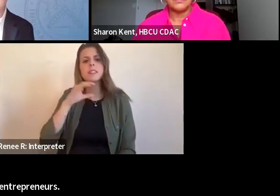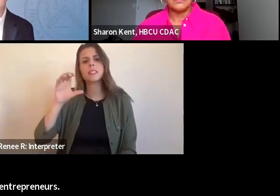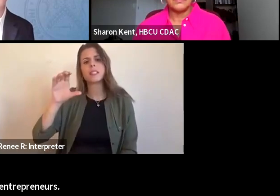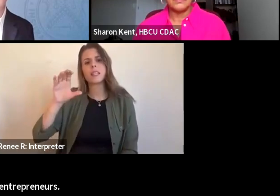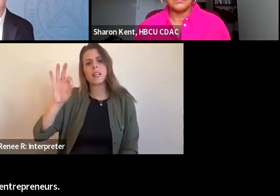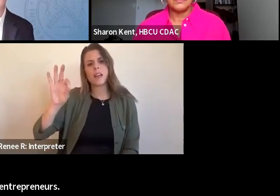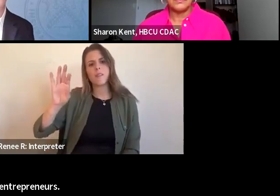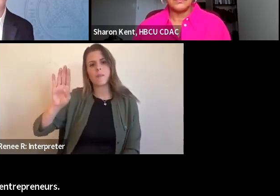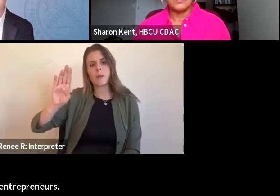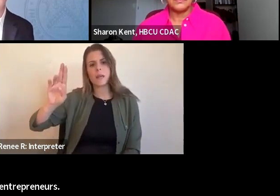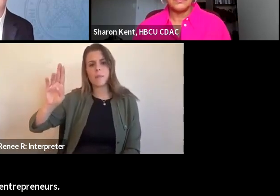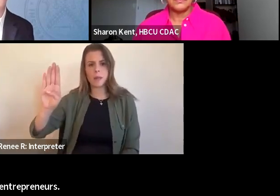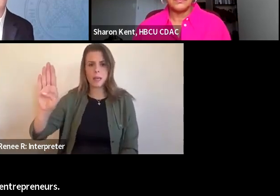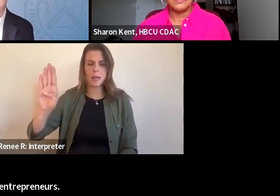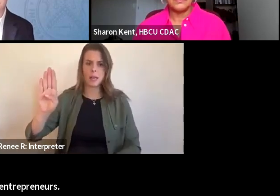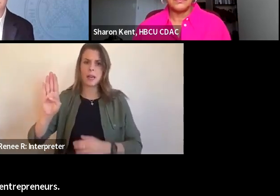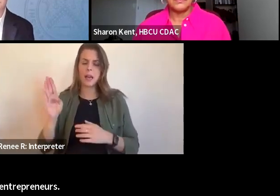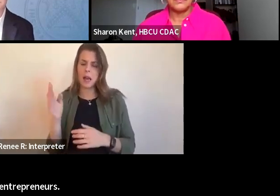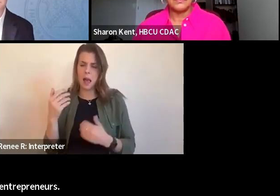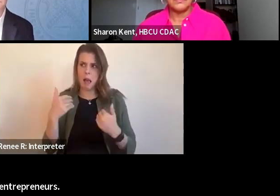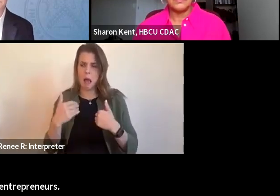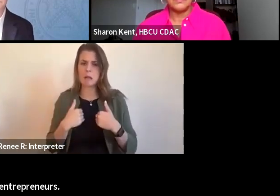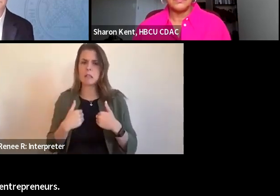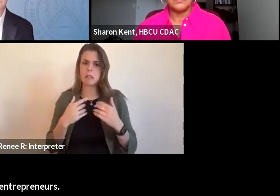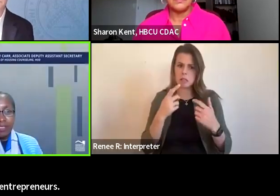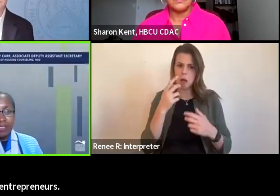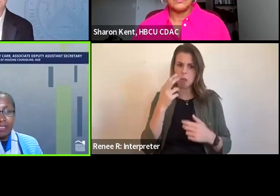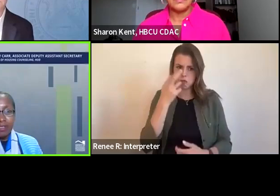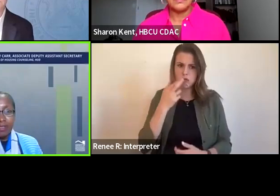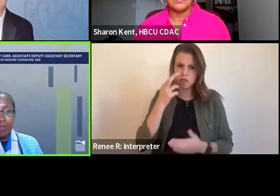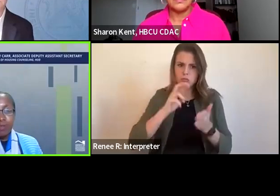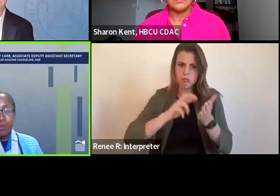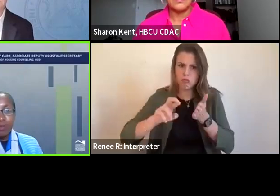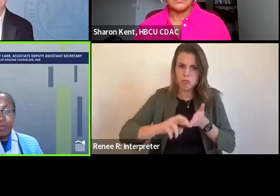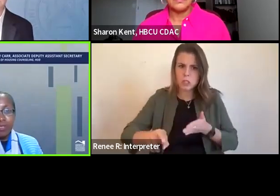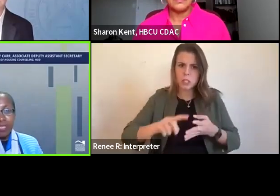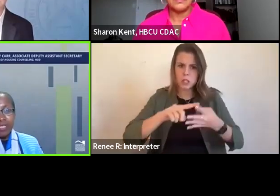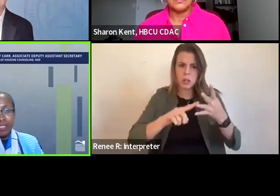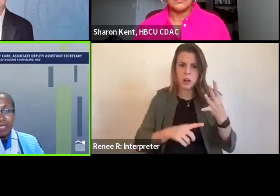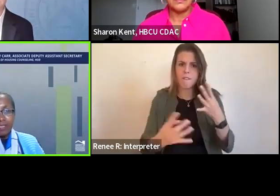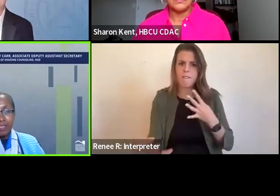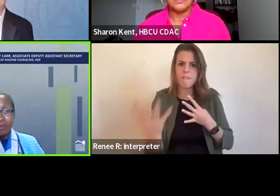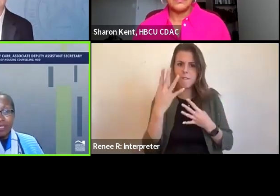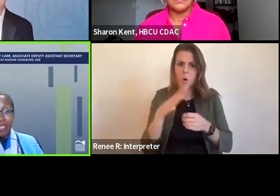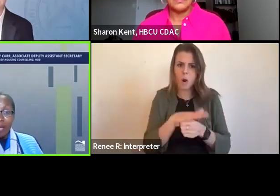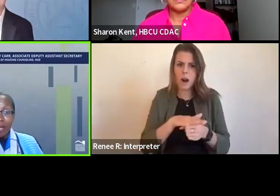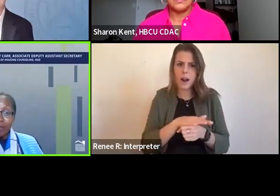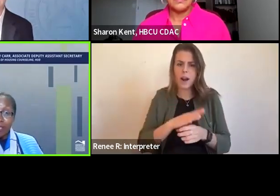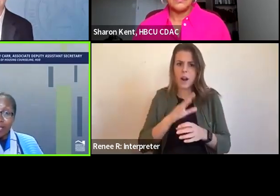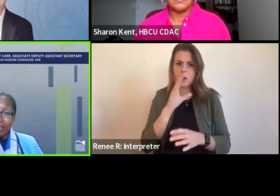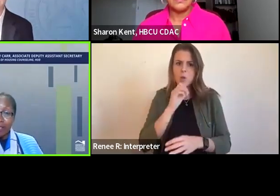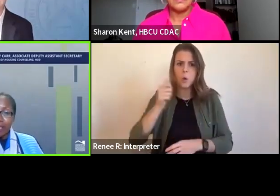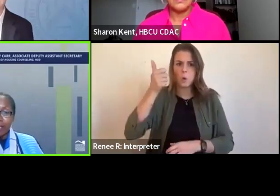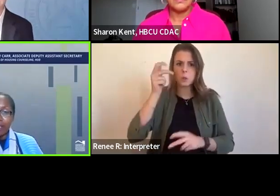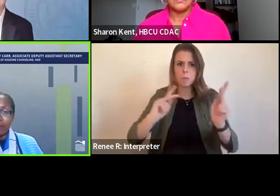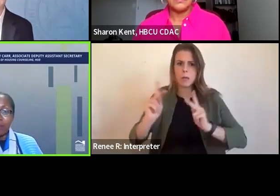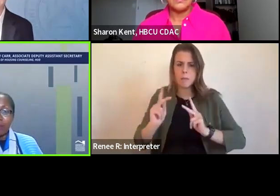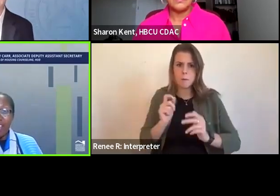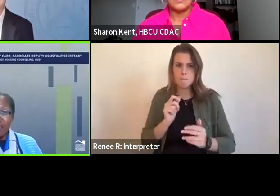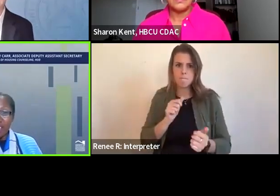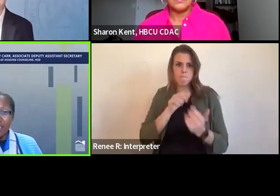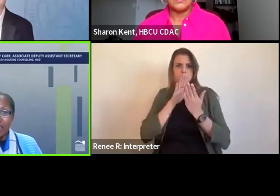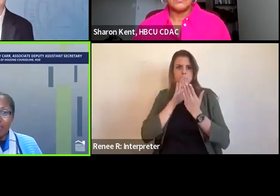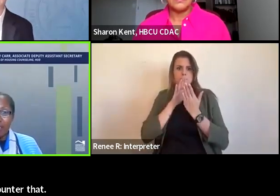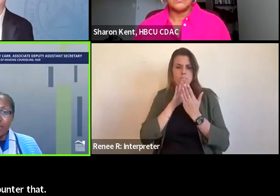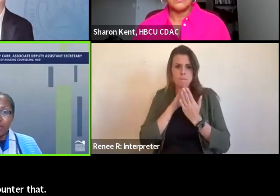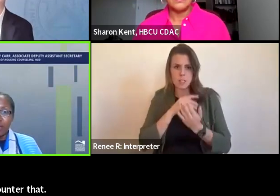some research and identified these 4 areas that older people seem to encounter that maybe they haven't given